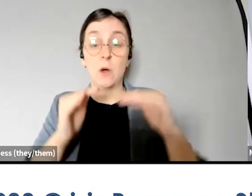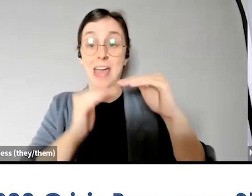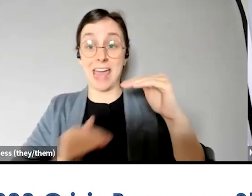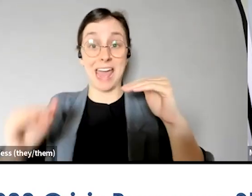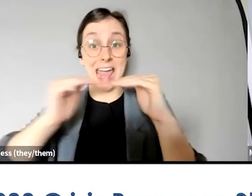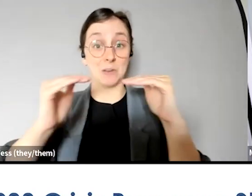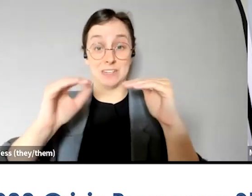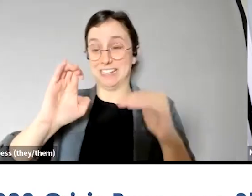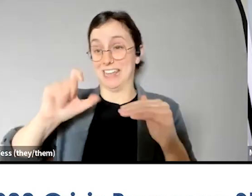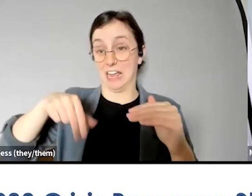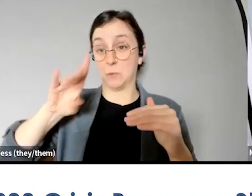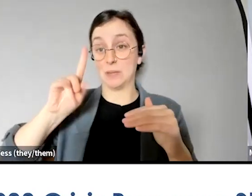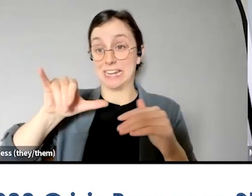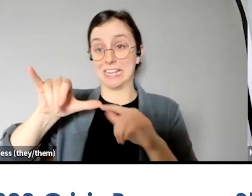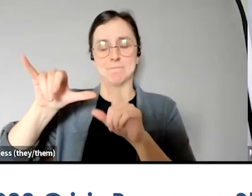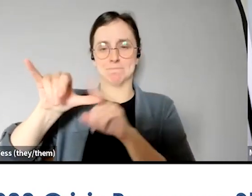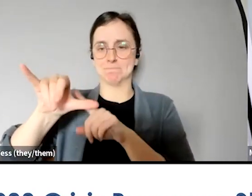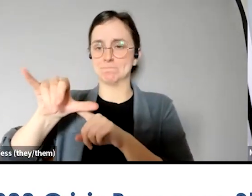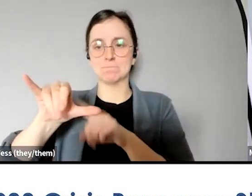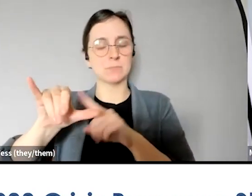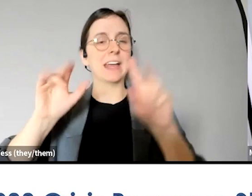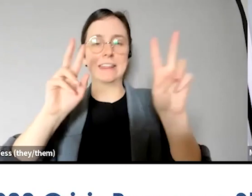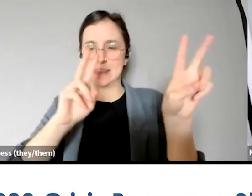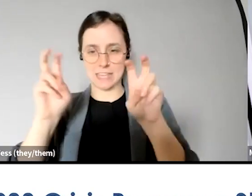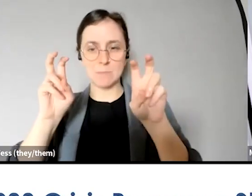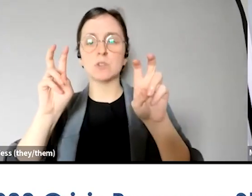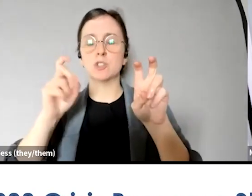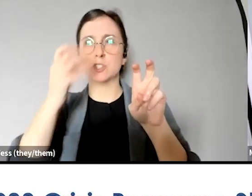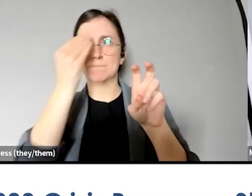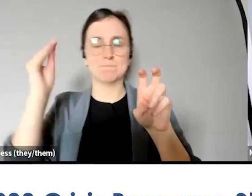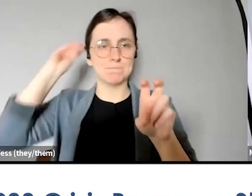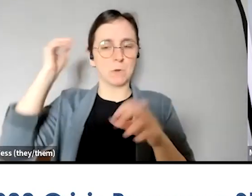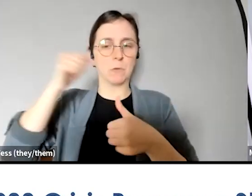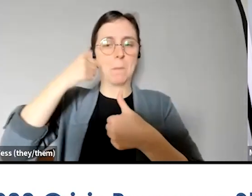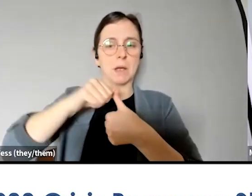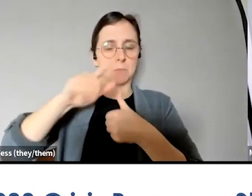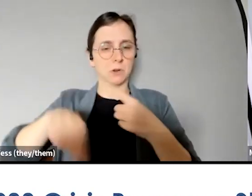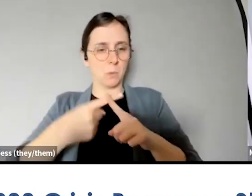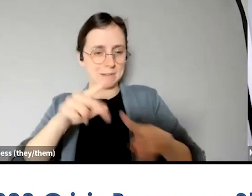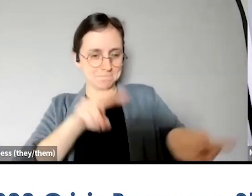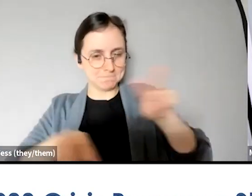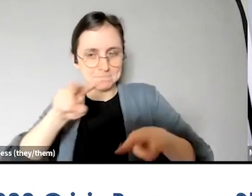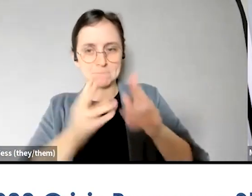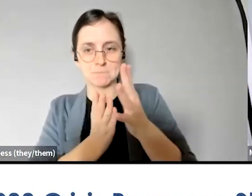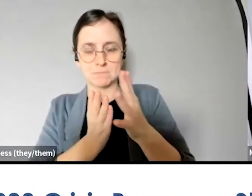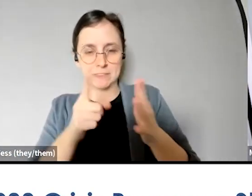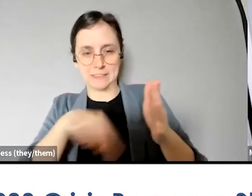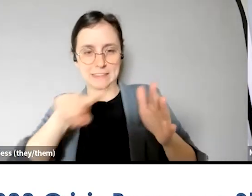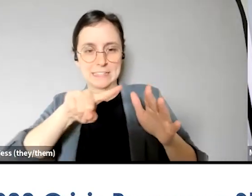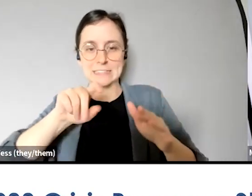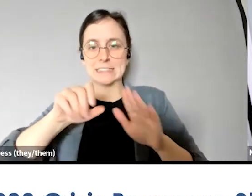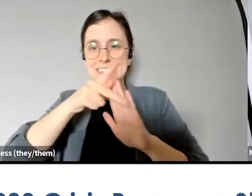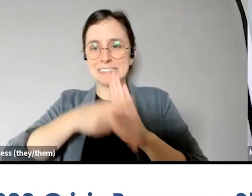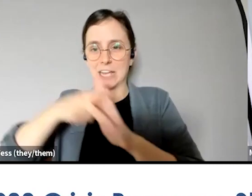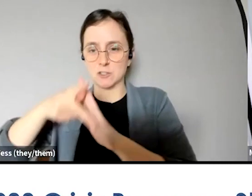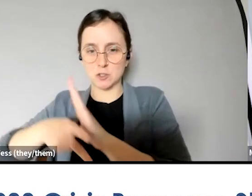a theme that you want to be looking at when you look at these statutes. We do have a model statute. So as I said, you see a lot